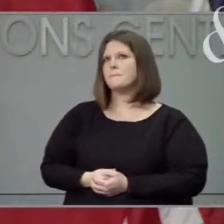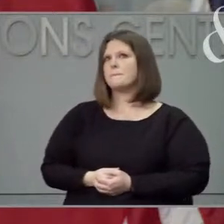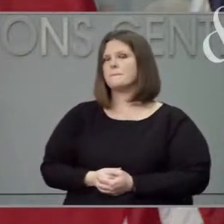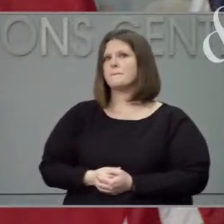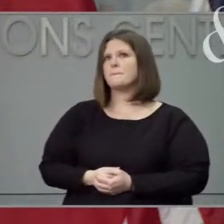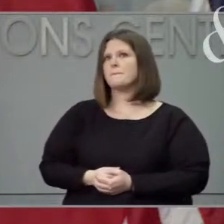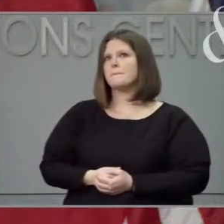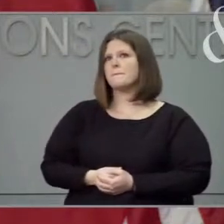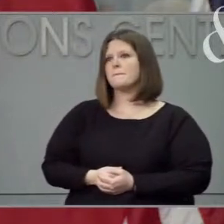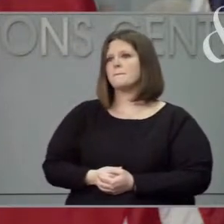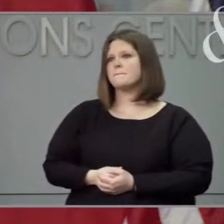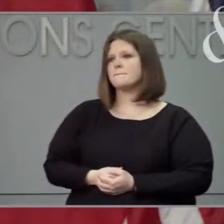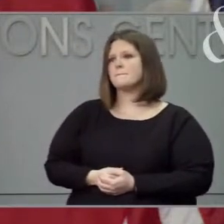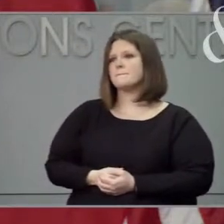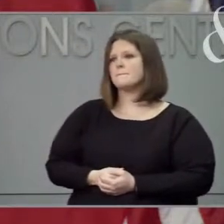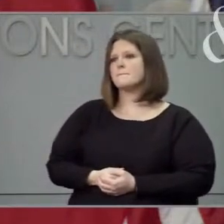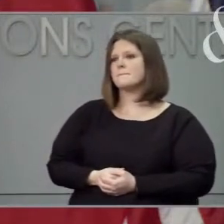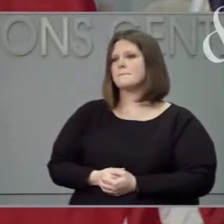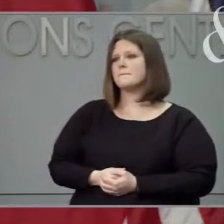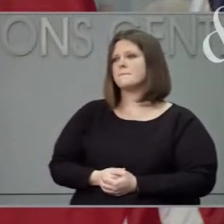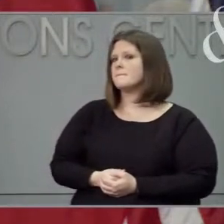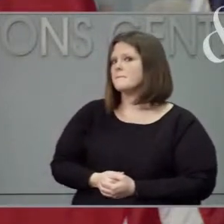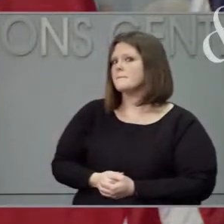election challenges and...